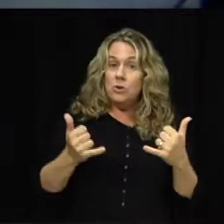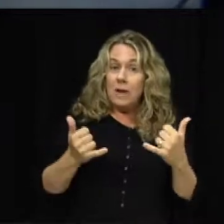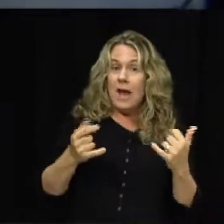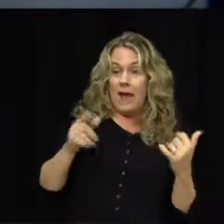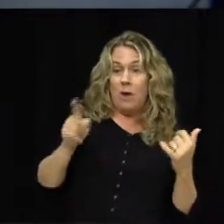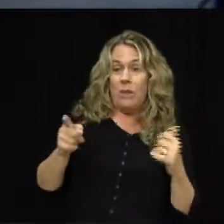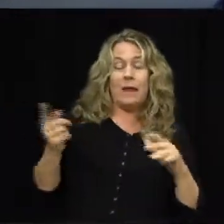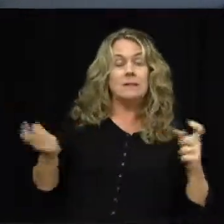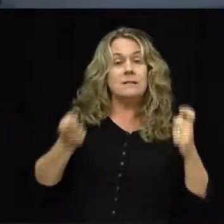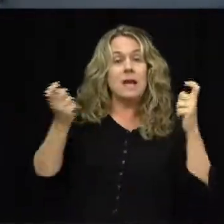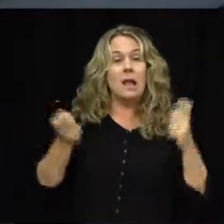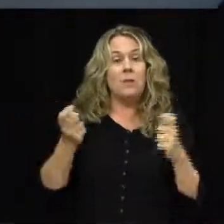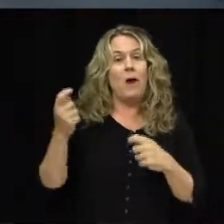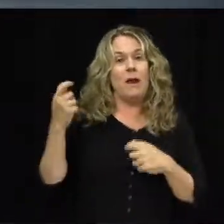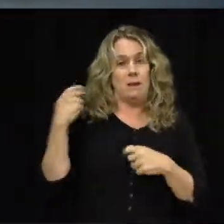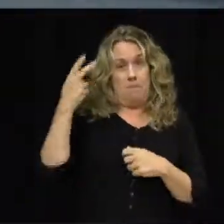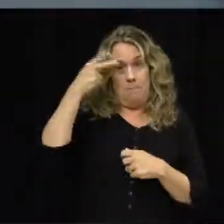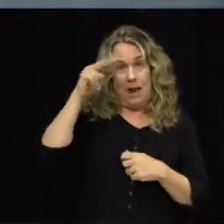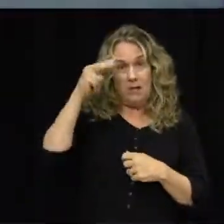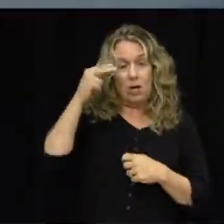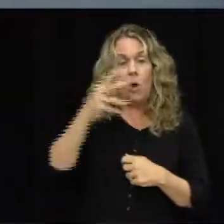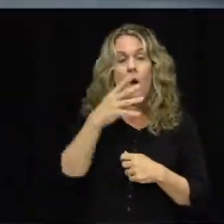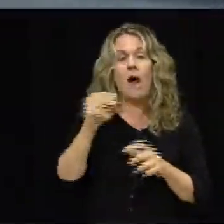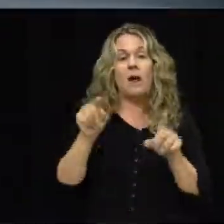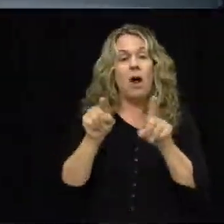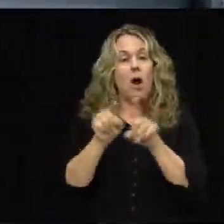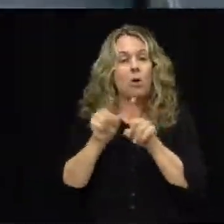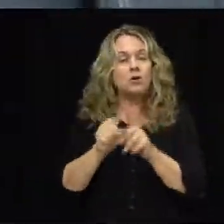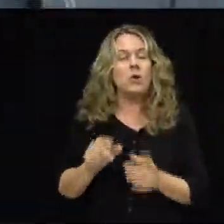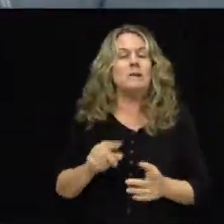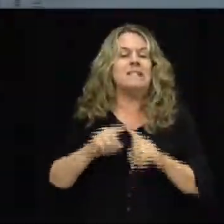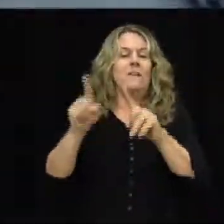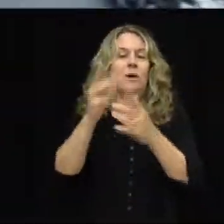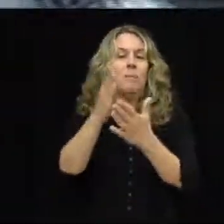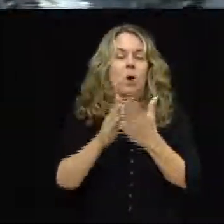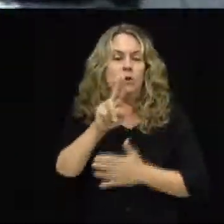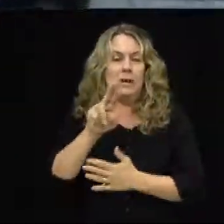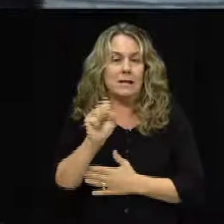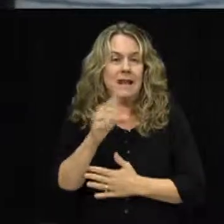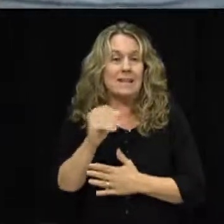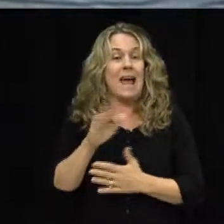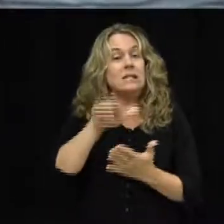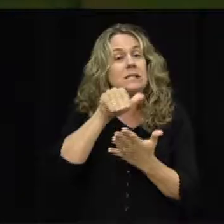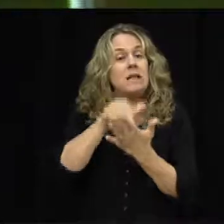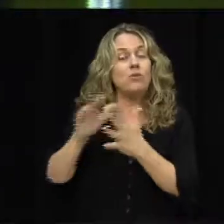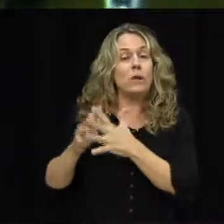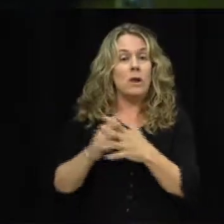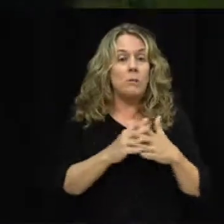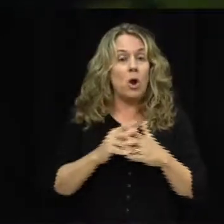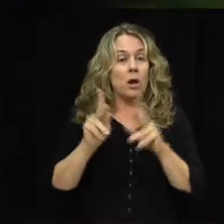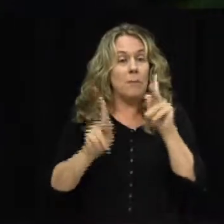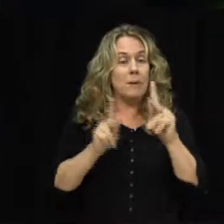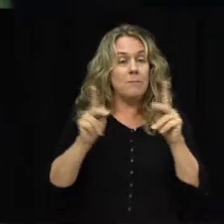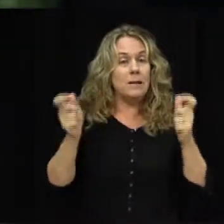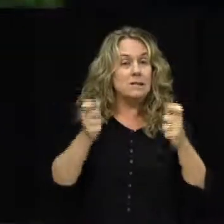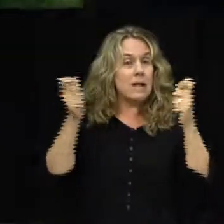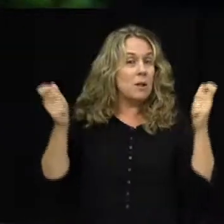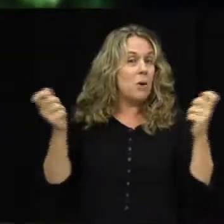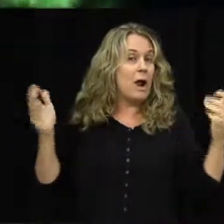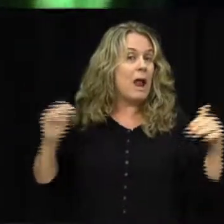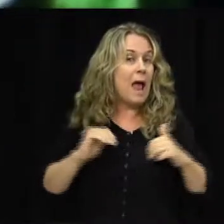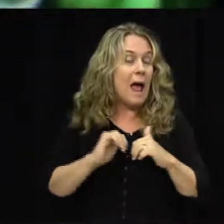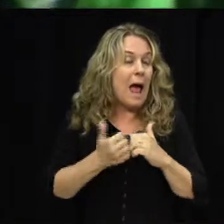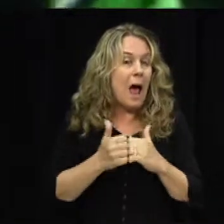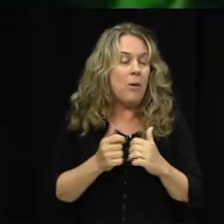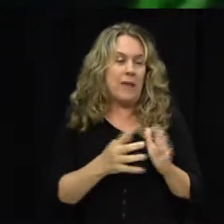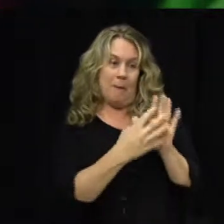Today, Dia de los Muertos is celebrated in Mexico and certain parts of the United States and Central America. People celebrate it